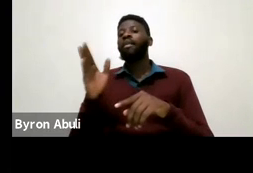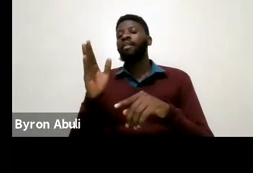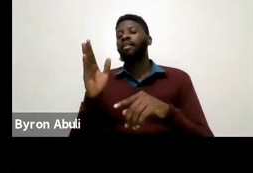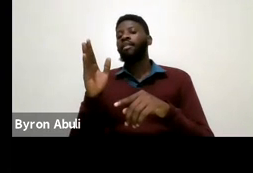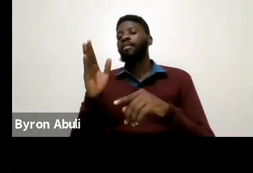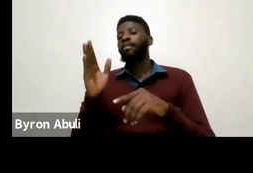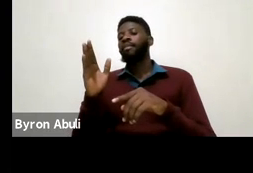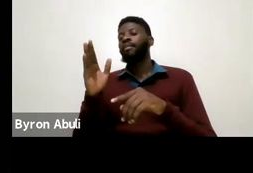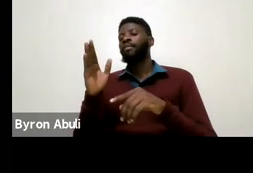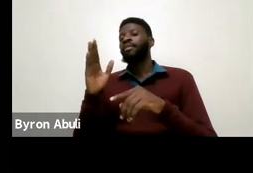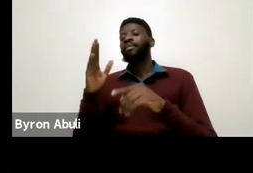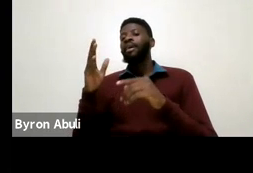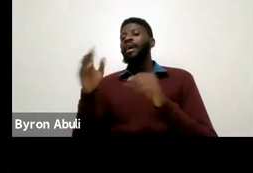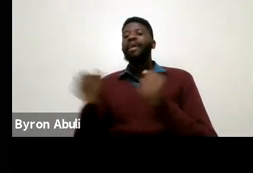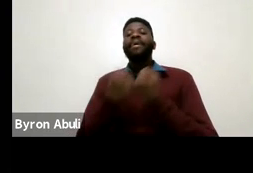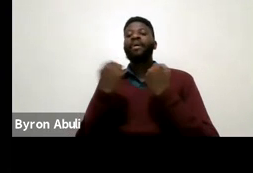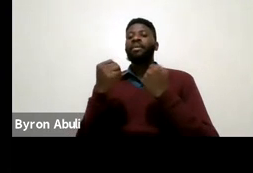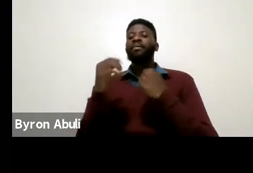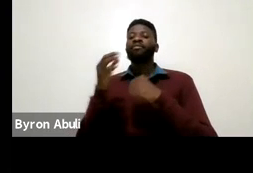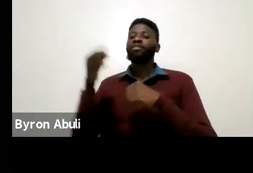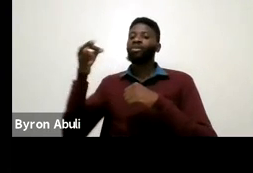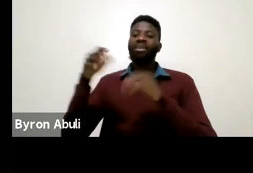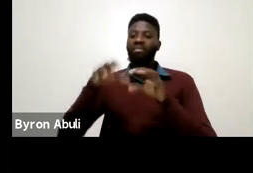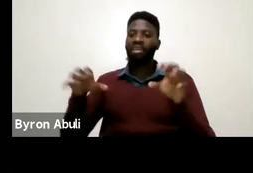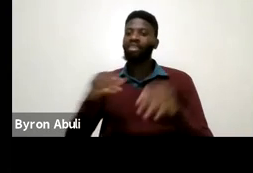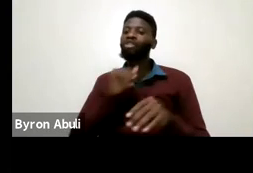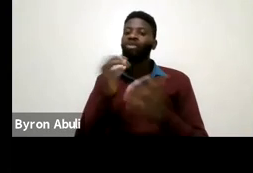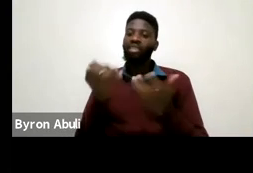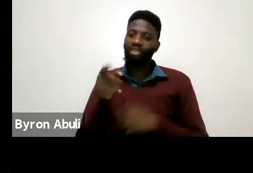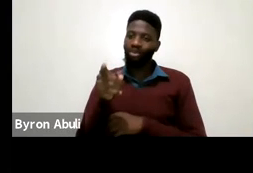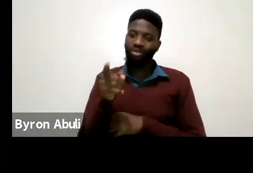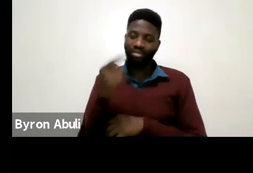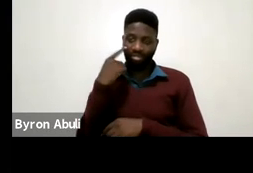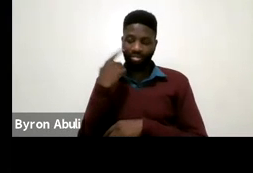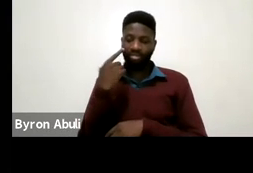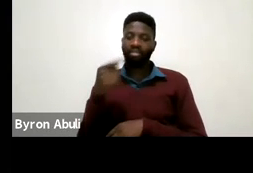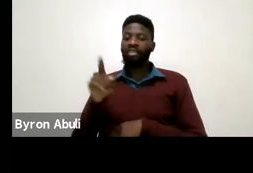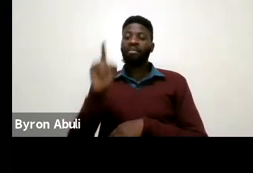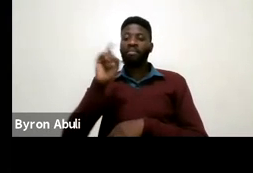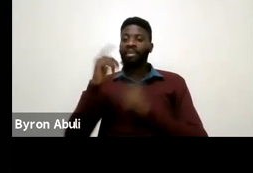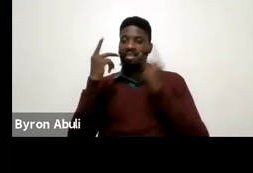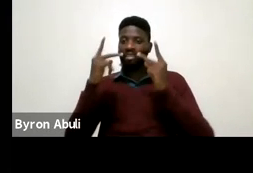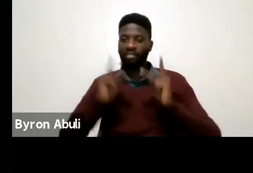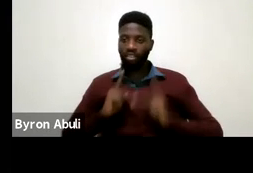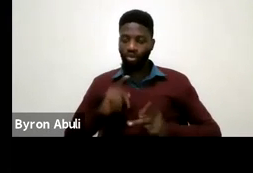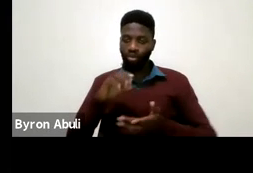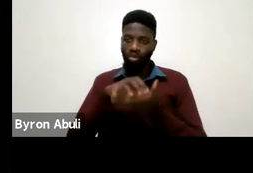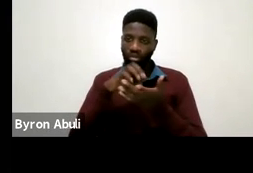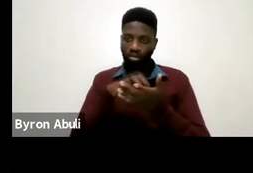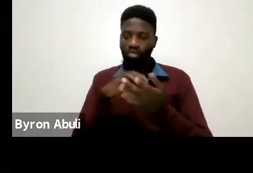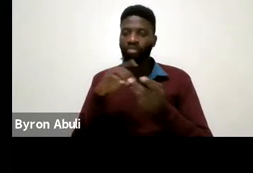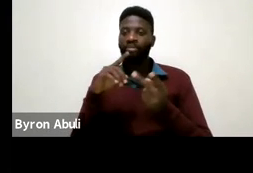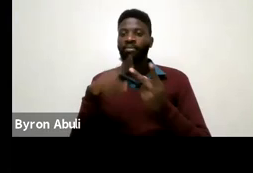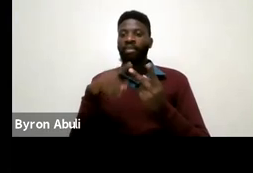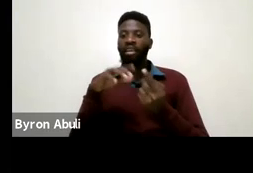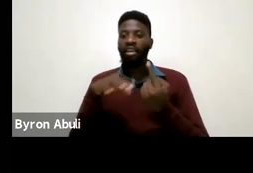irrelevant in the market. So your relevance in the market will have to consider the physical conditions and the environmental conditions that exist, even